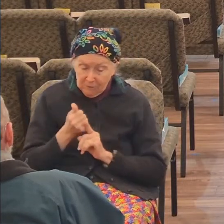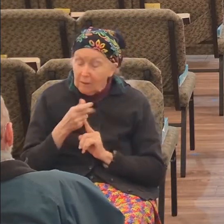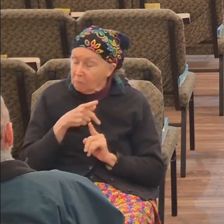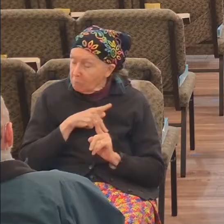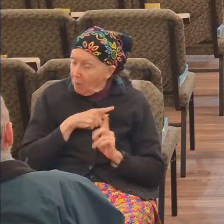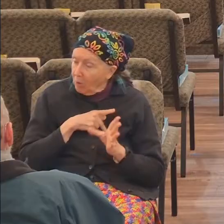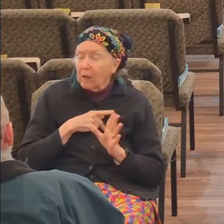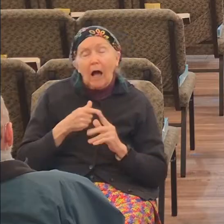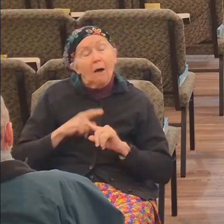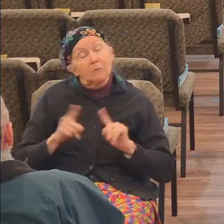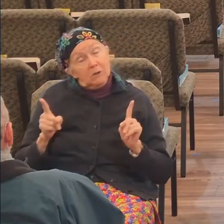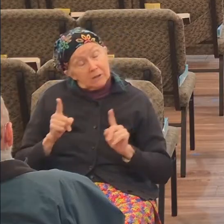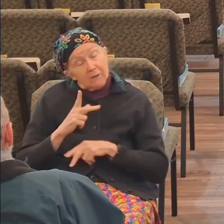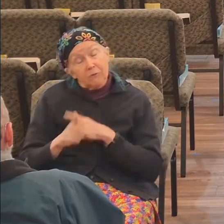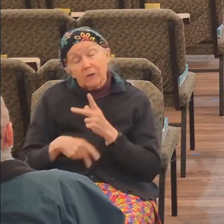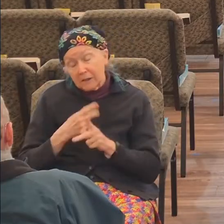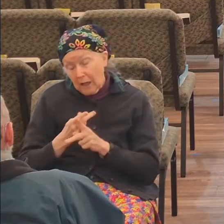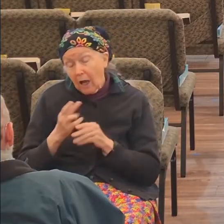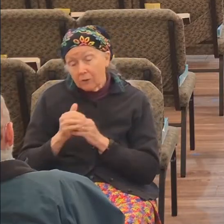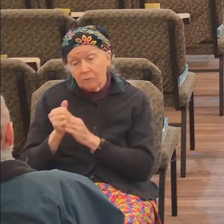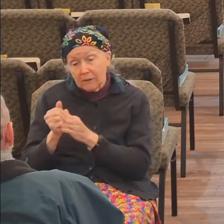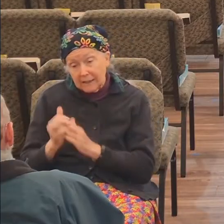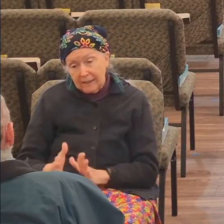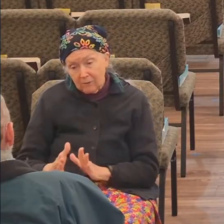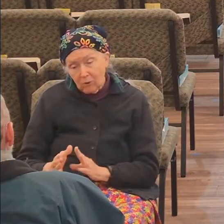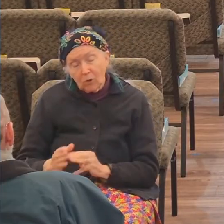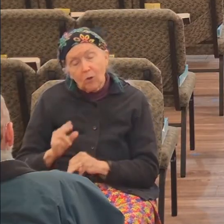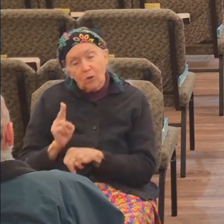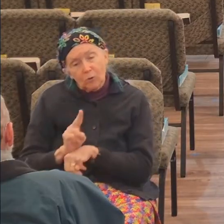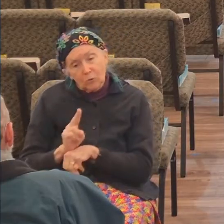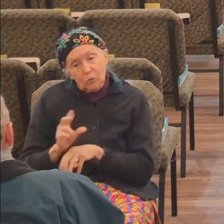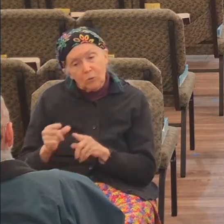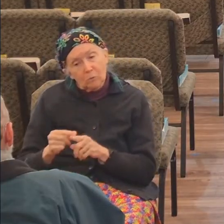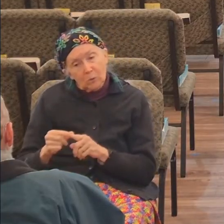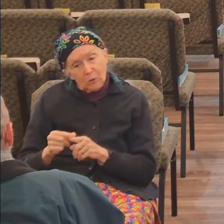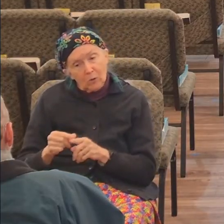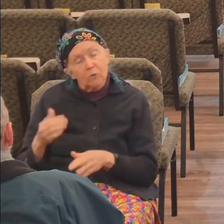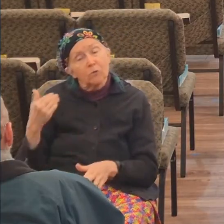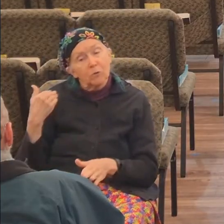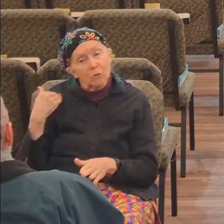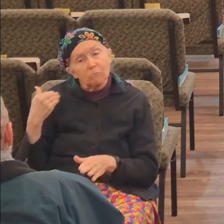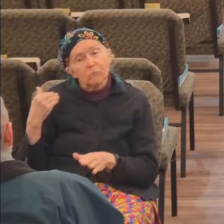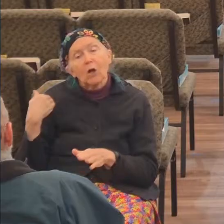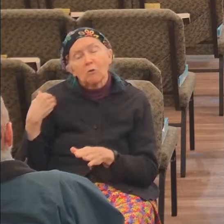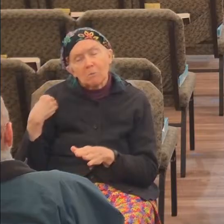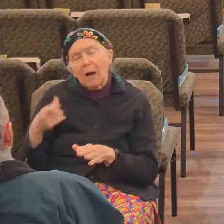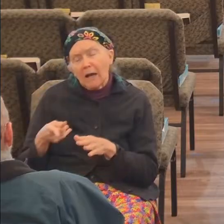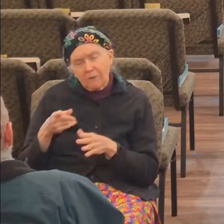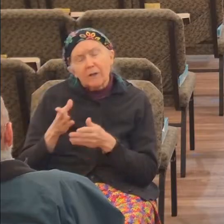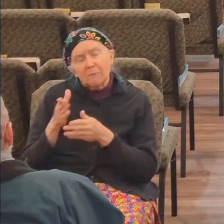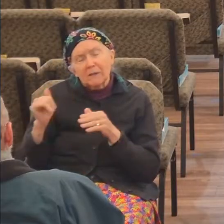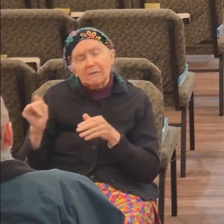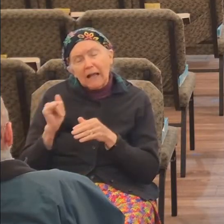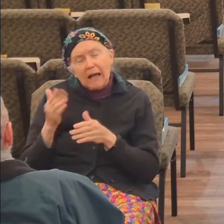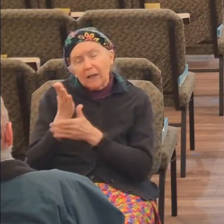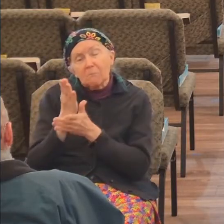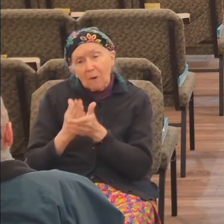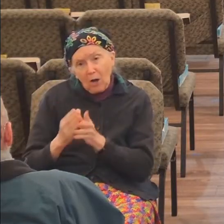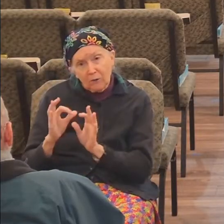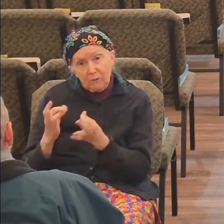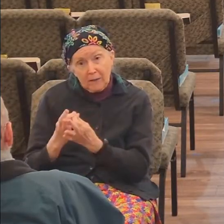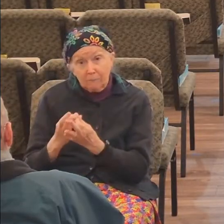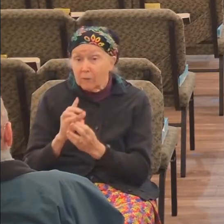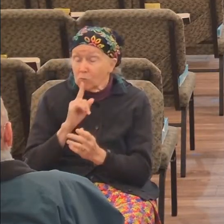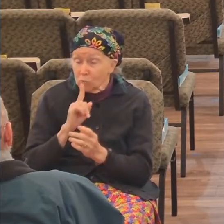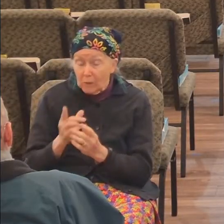terms, familial terms that remind them of being a part of a family. Okay. And this is extremely important, especially when